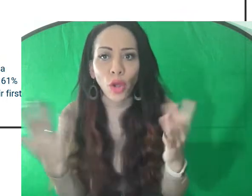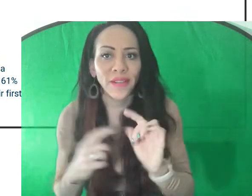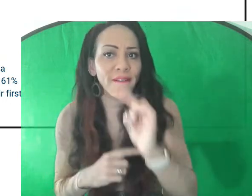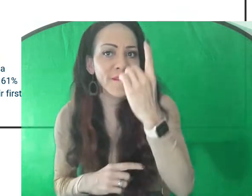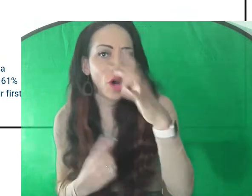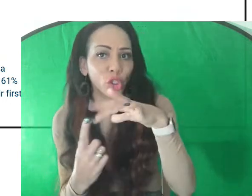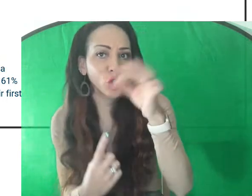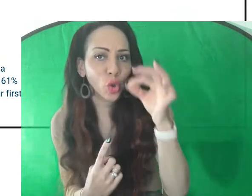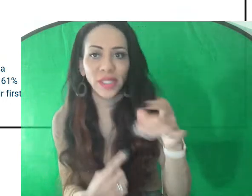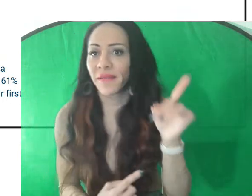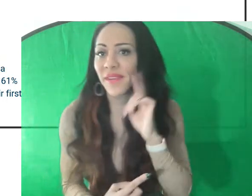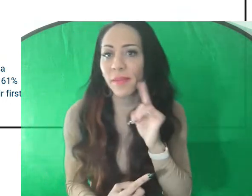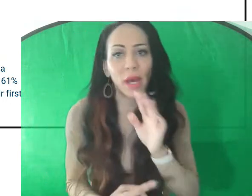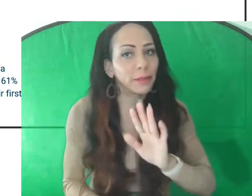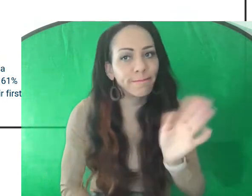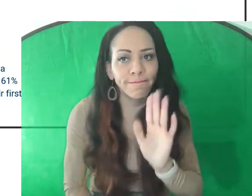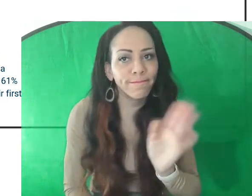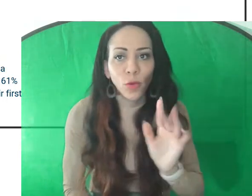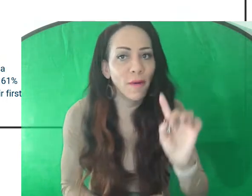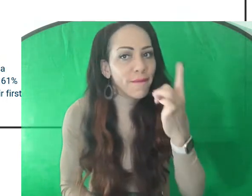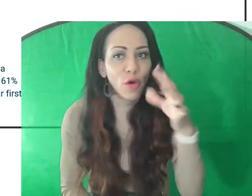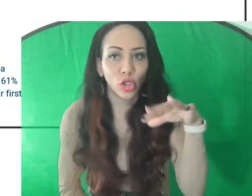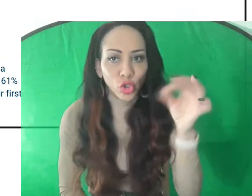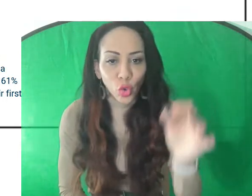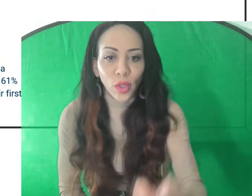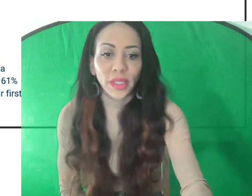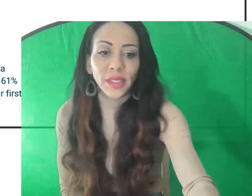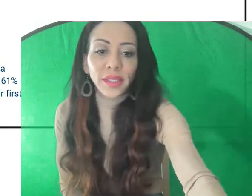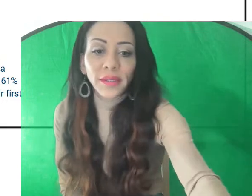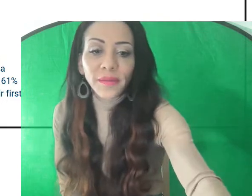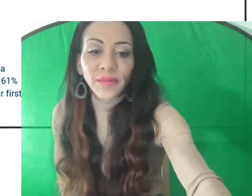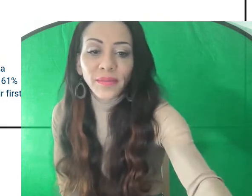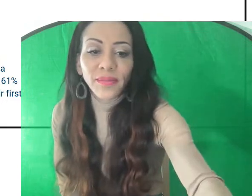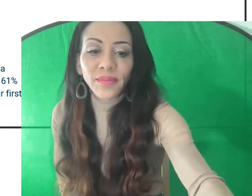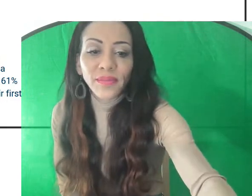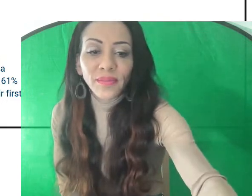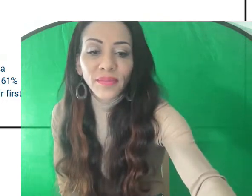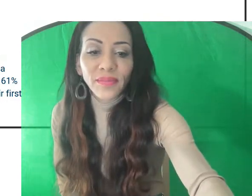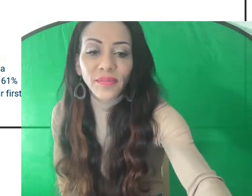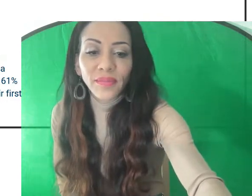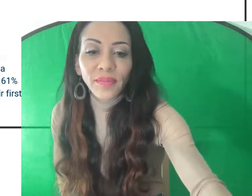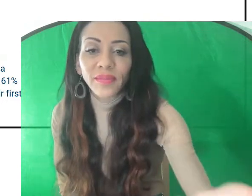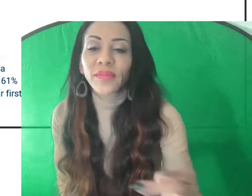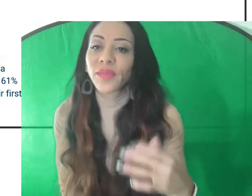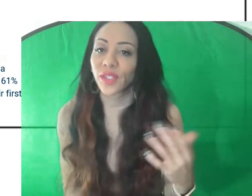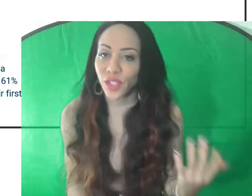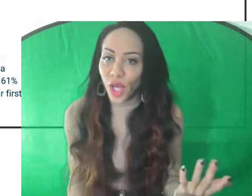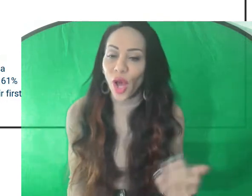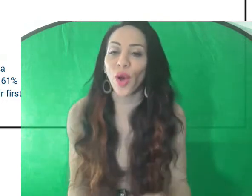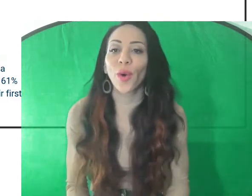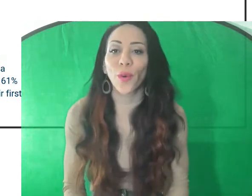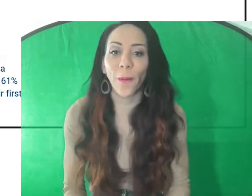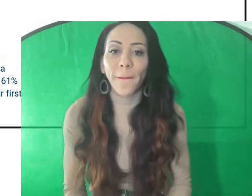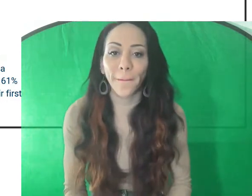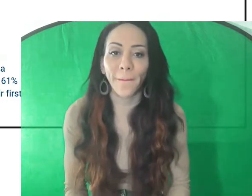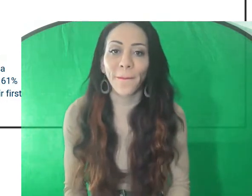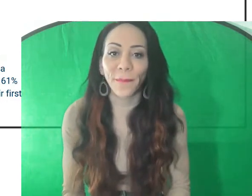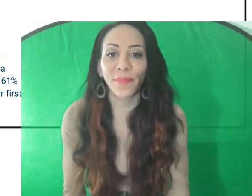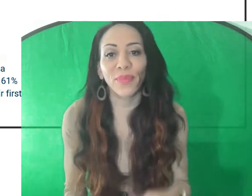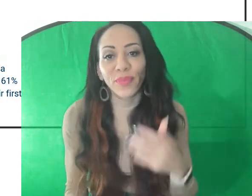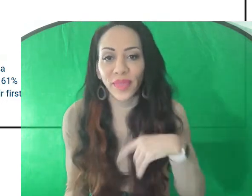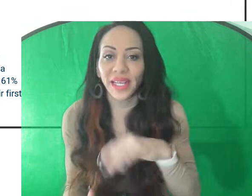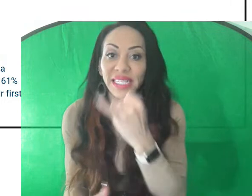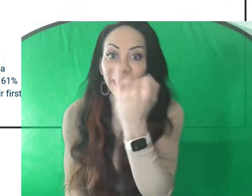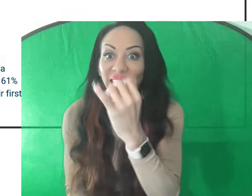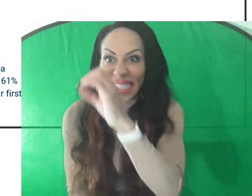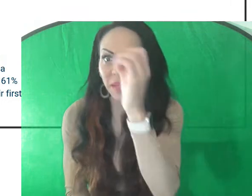little bit here around like just understanding what that looks like again, and considering it and knowing